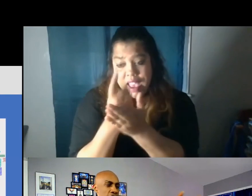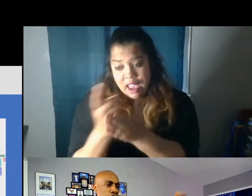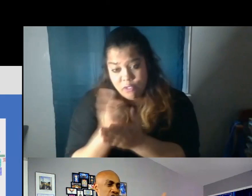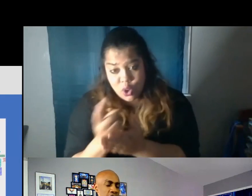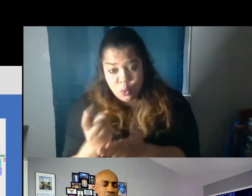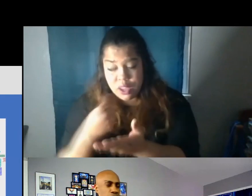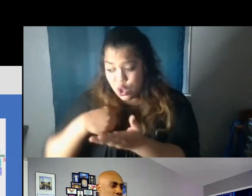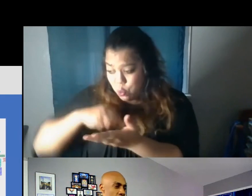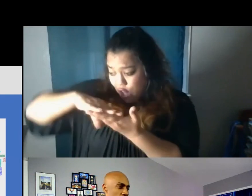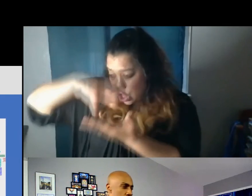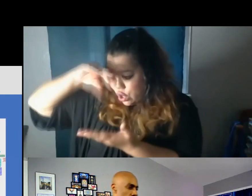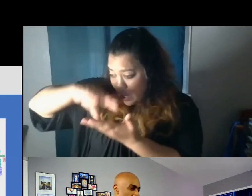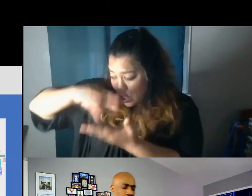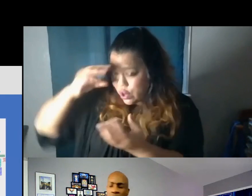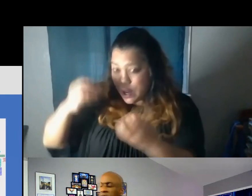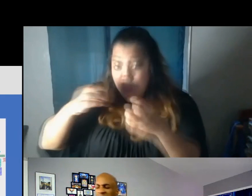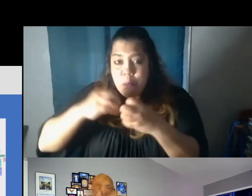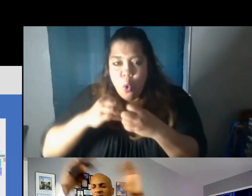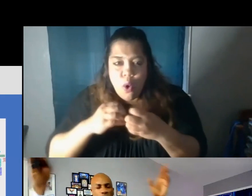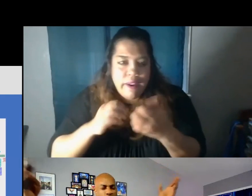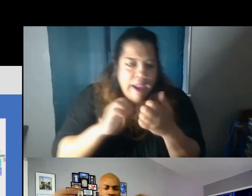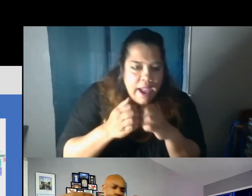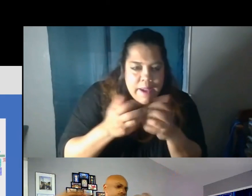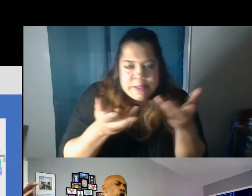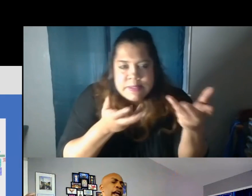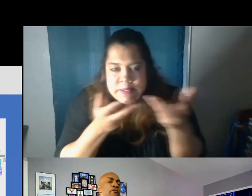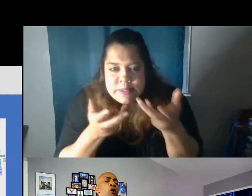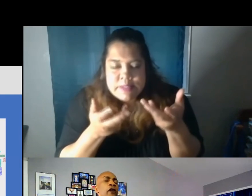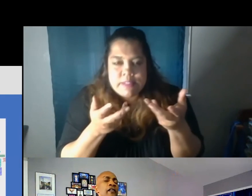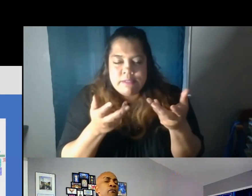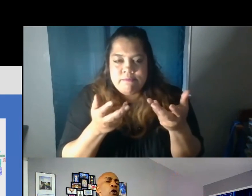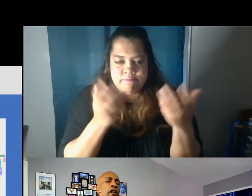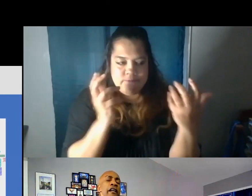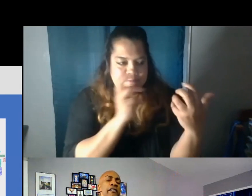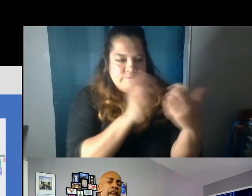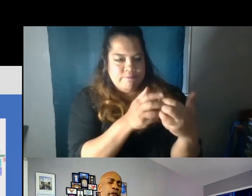so that things are accessible to the deaf community. Like we're just more and more